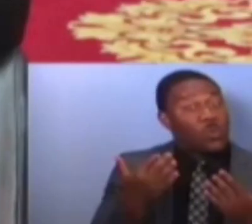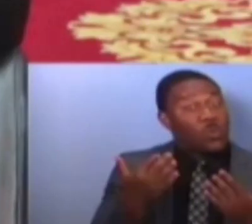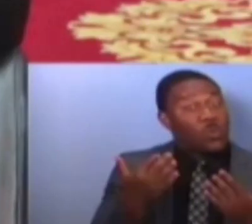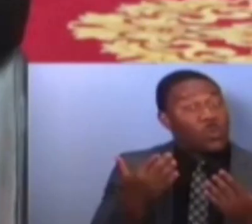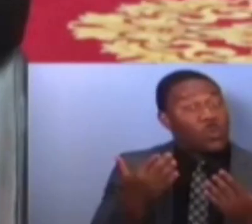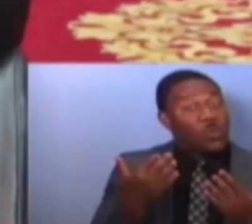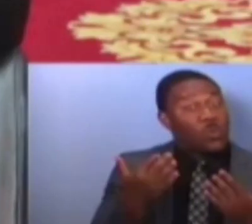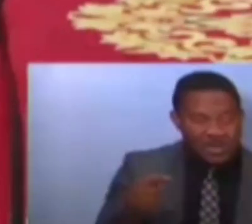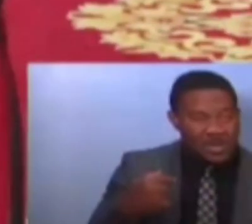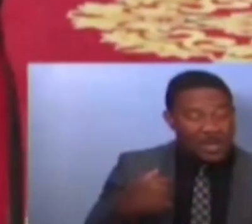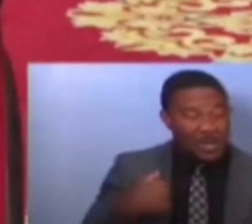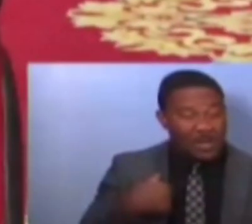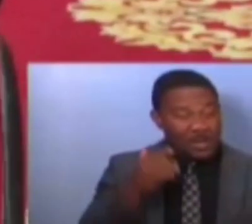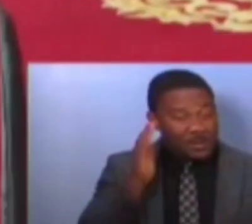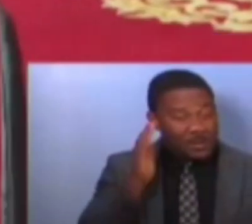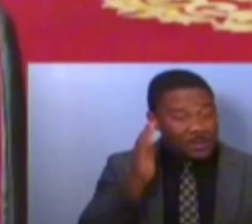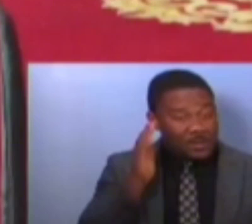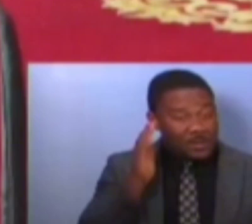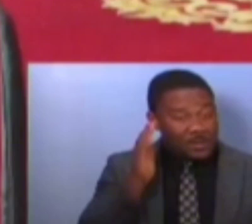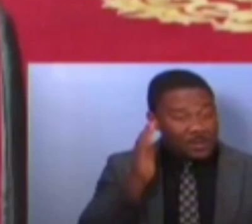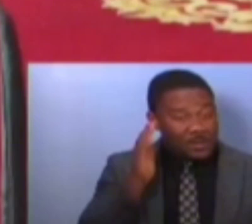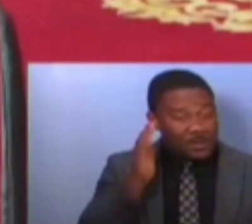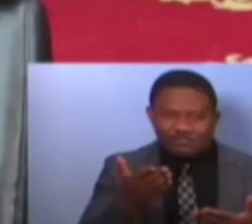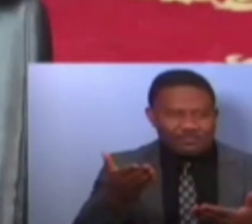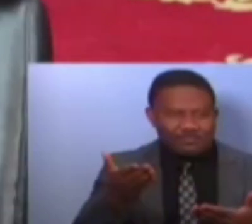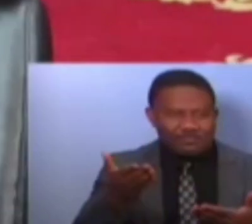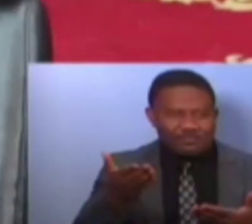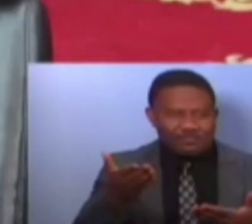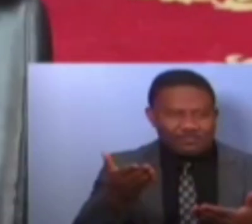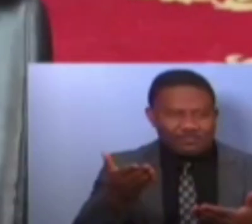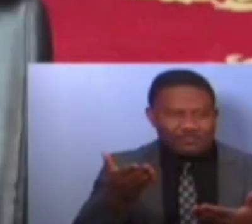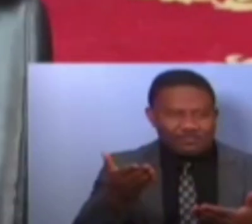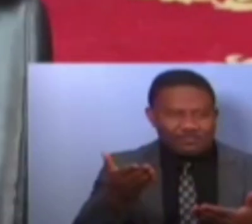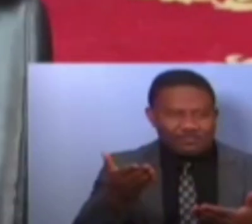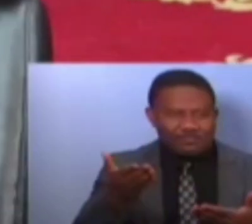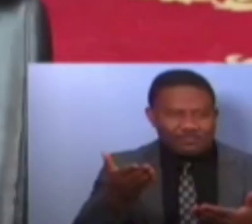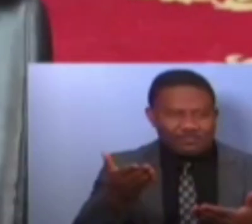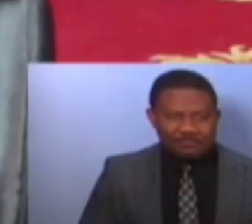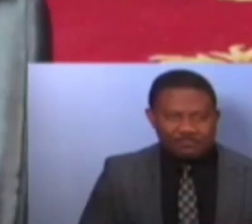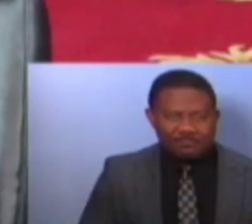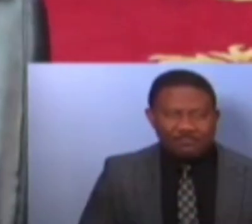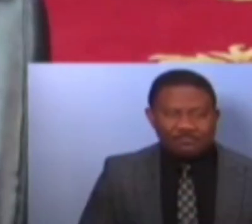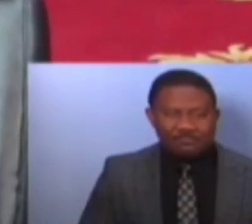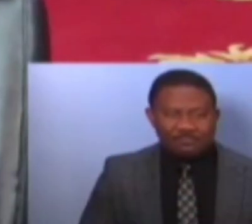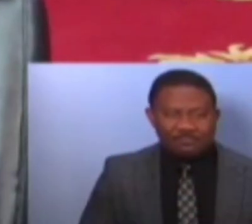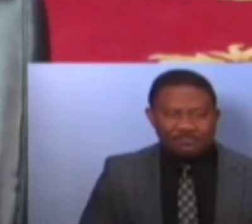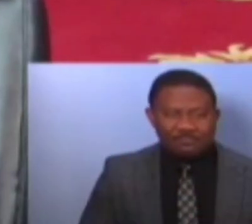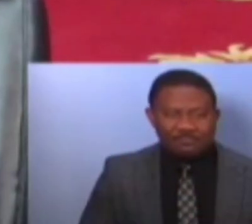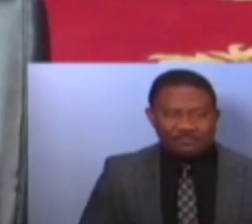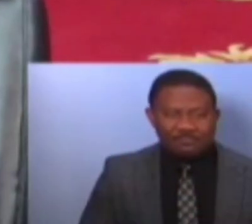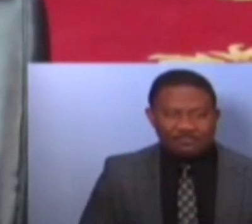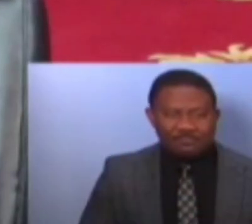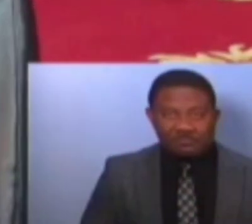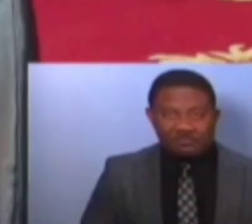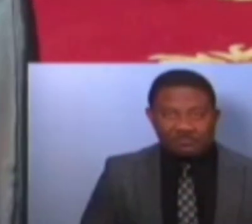House, I shall invite the Chief